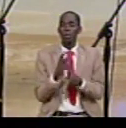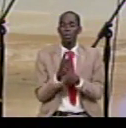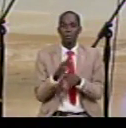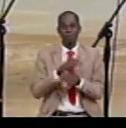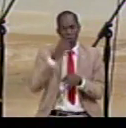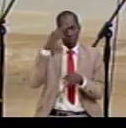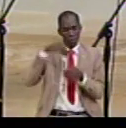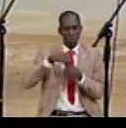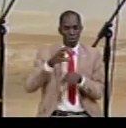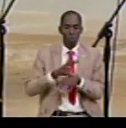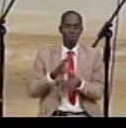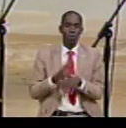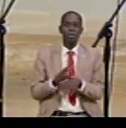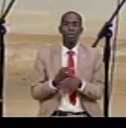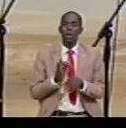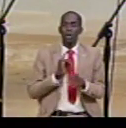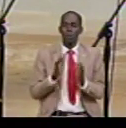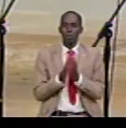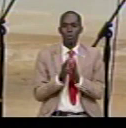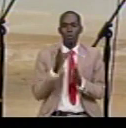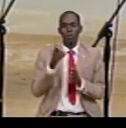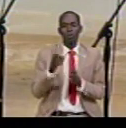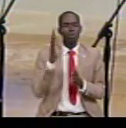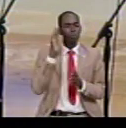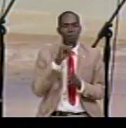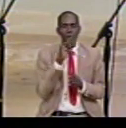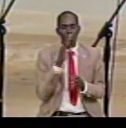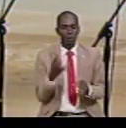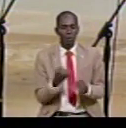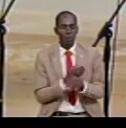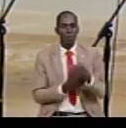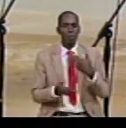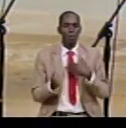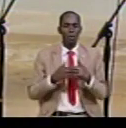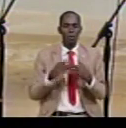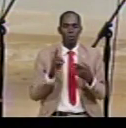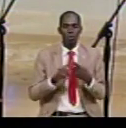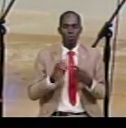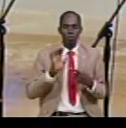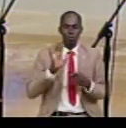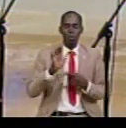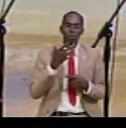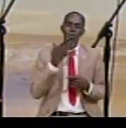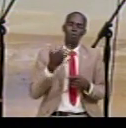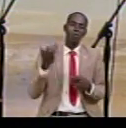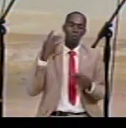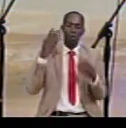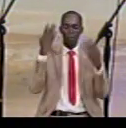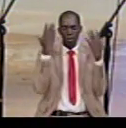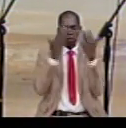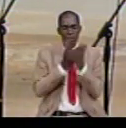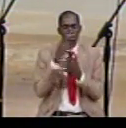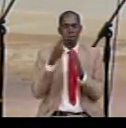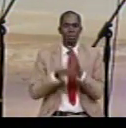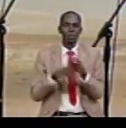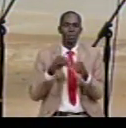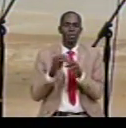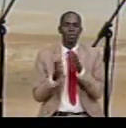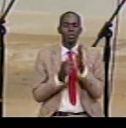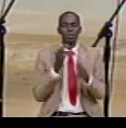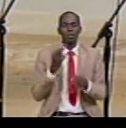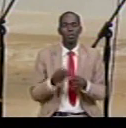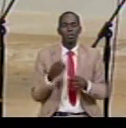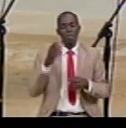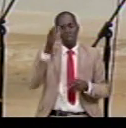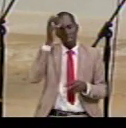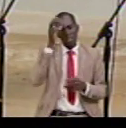darkness. I said we will not go back into darkness. Satan wants us, he wants us to denounce the truth and believe a lie.